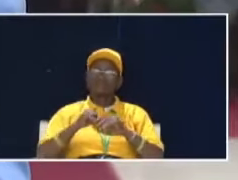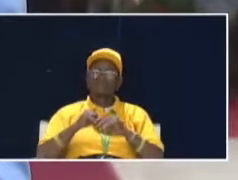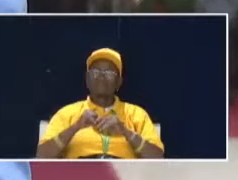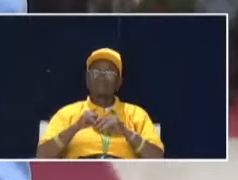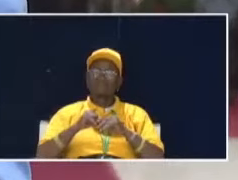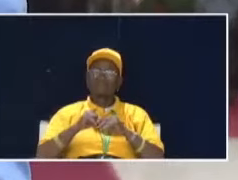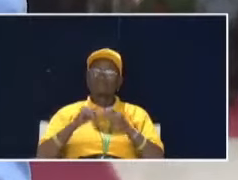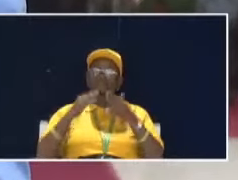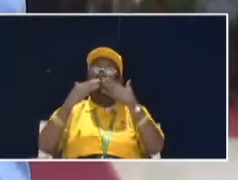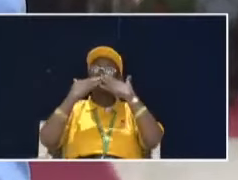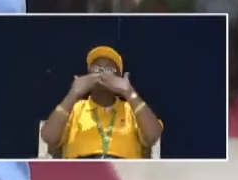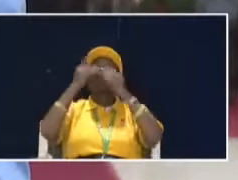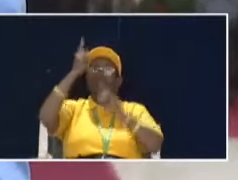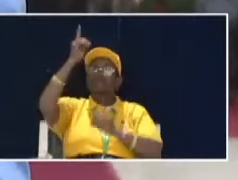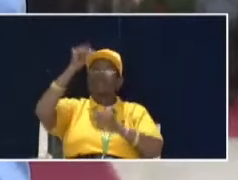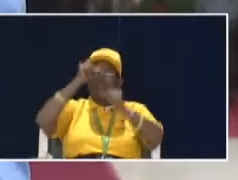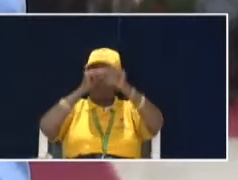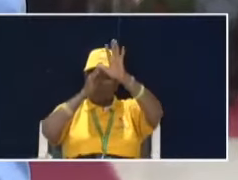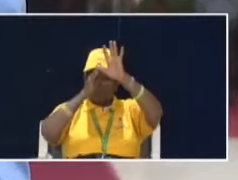Thank you, Father.